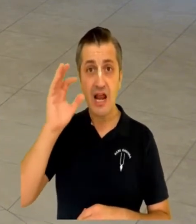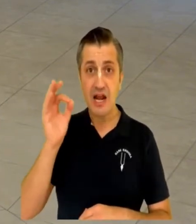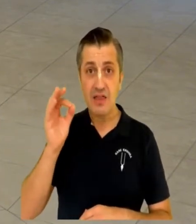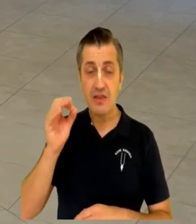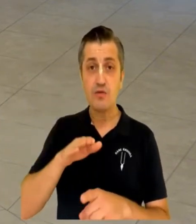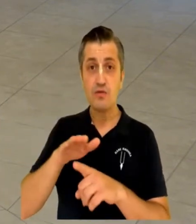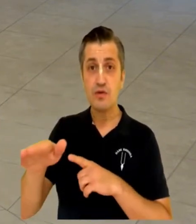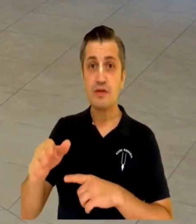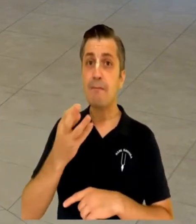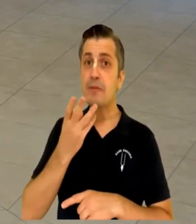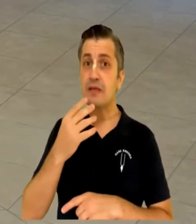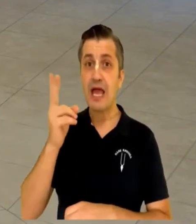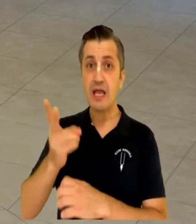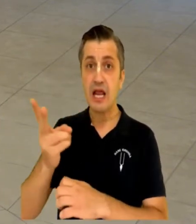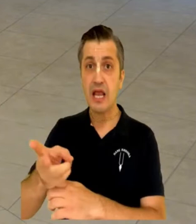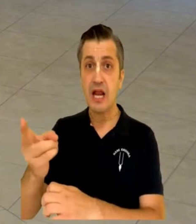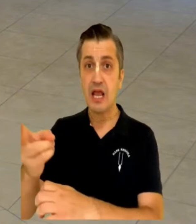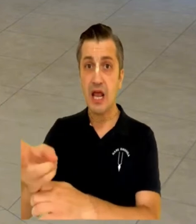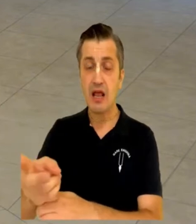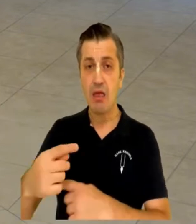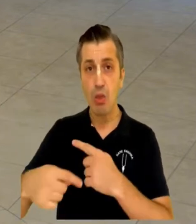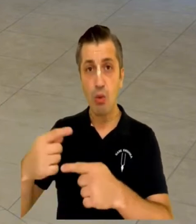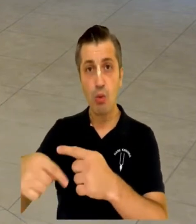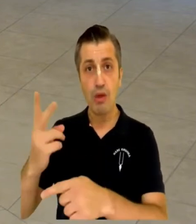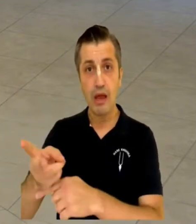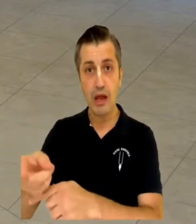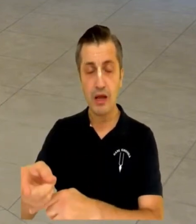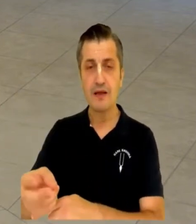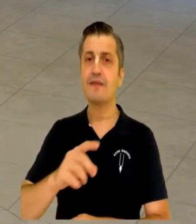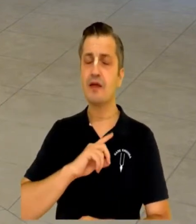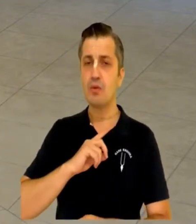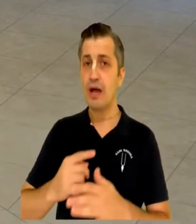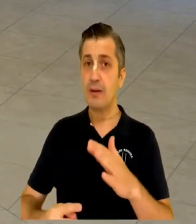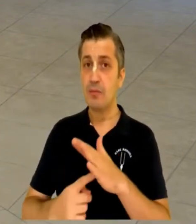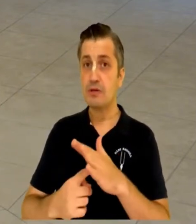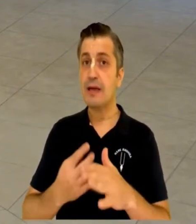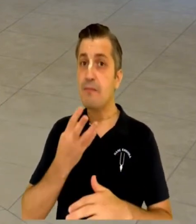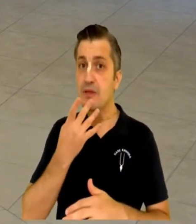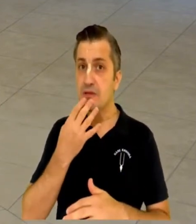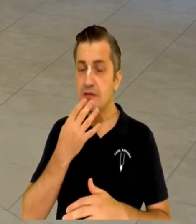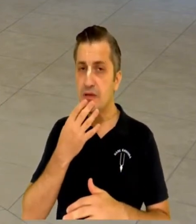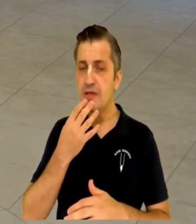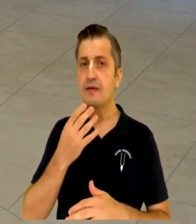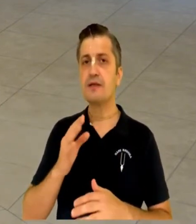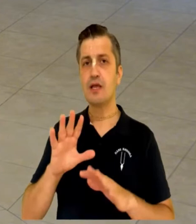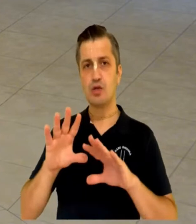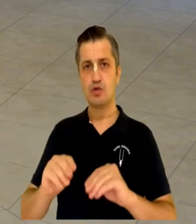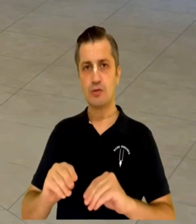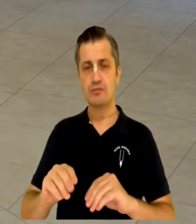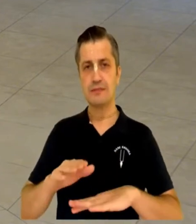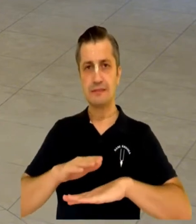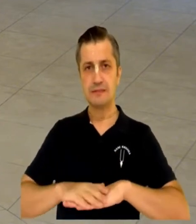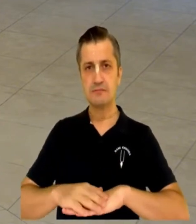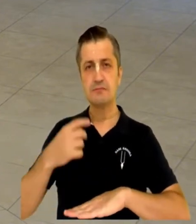Now, some events might be very tragic or even traumatic, and it can be too painful to get